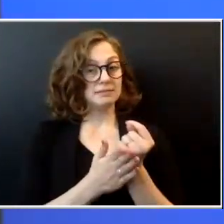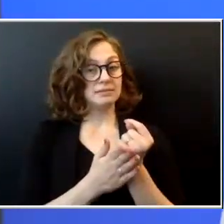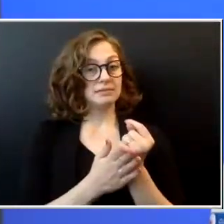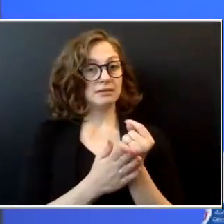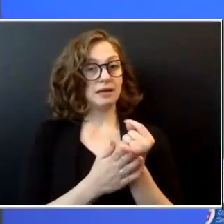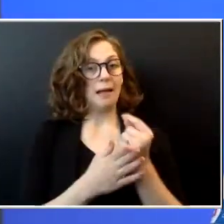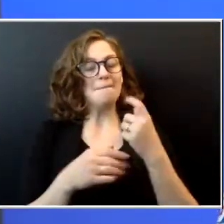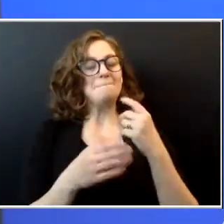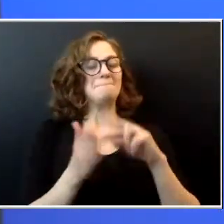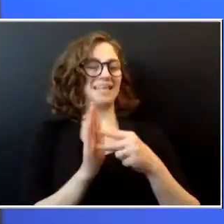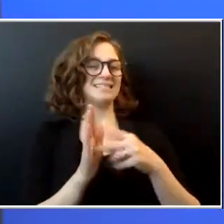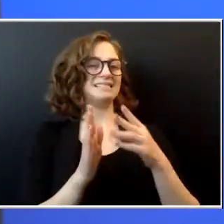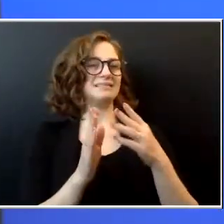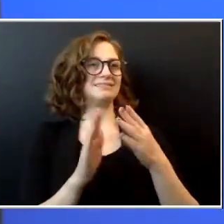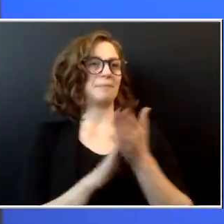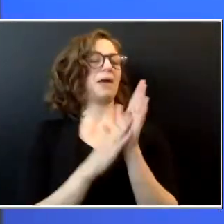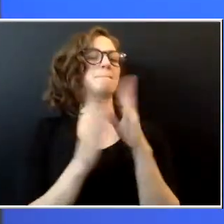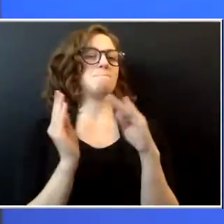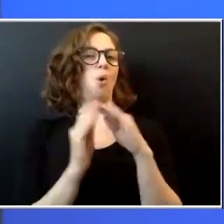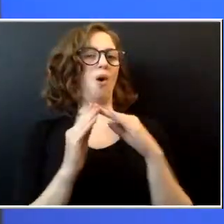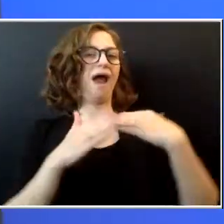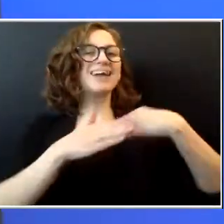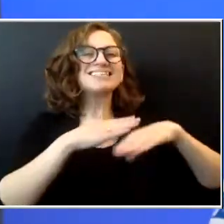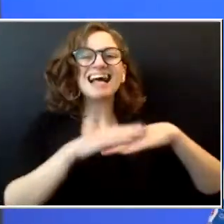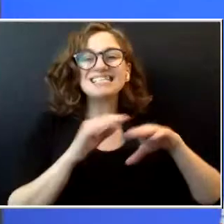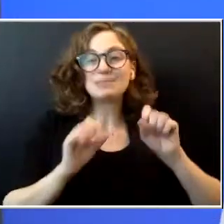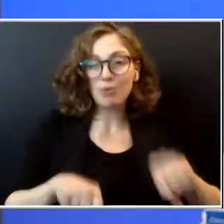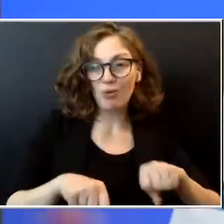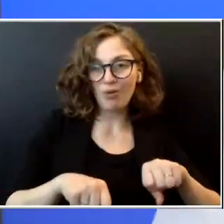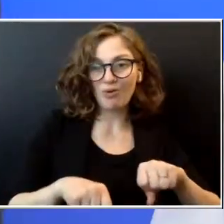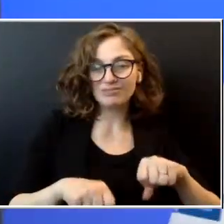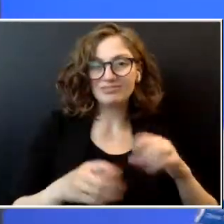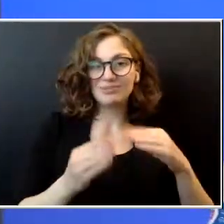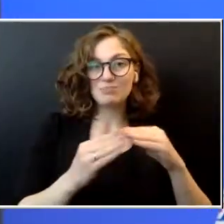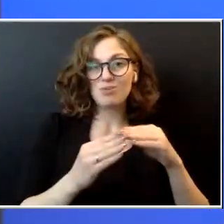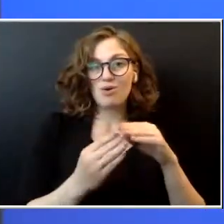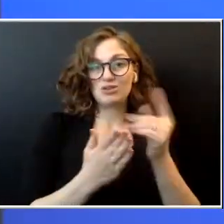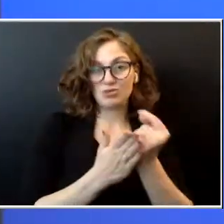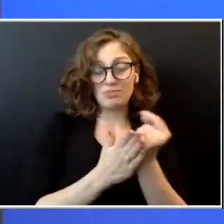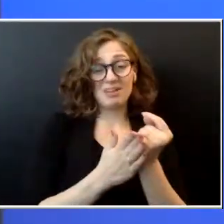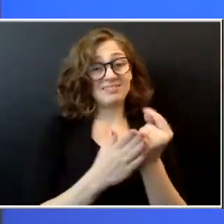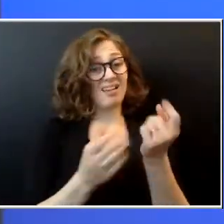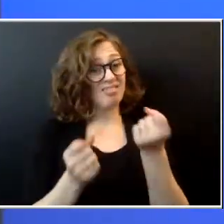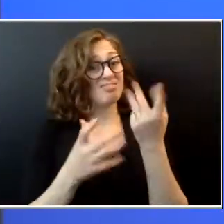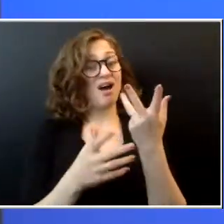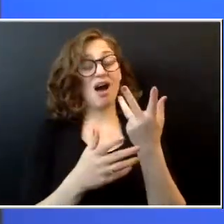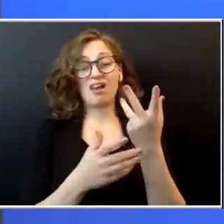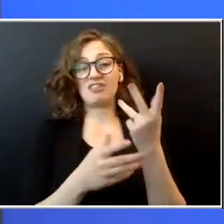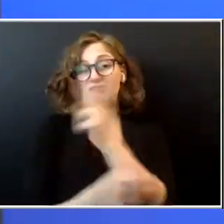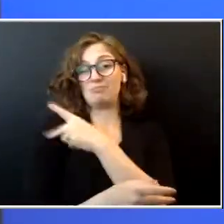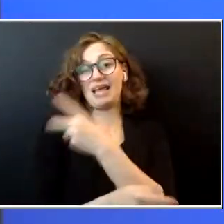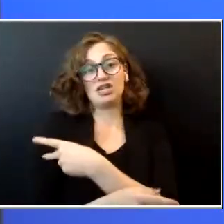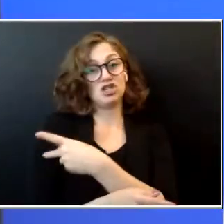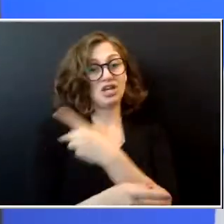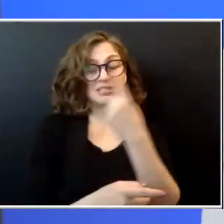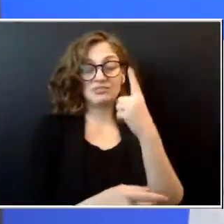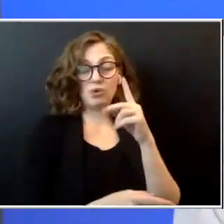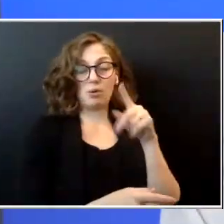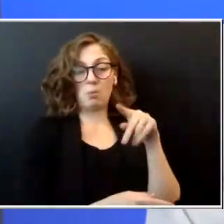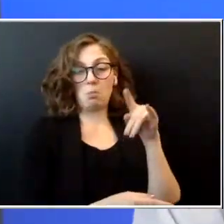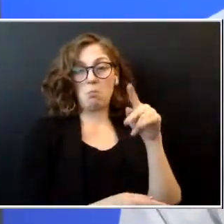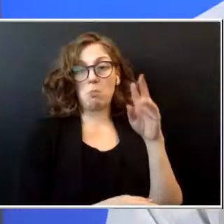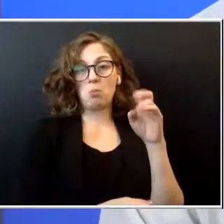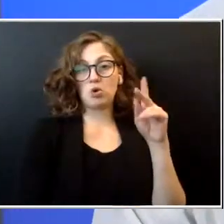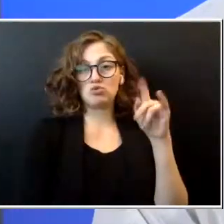people. We treat a lot of patients in our proton program who drive more than 50 miles to get here, and if they have to drive that way for